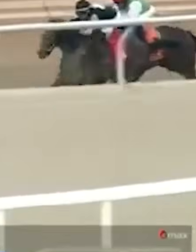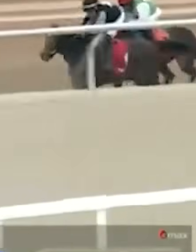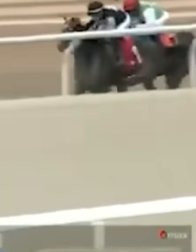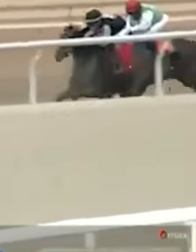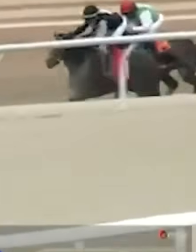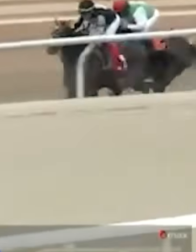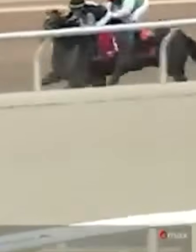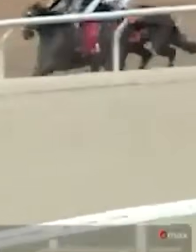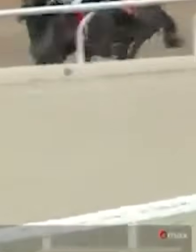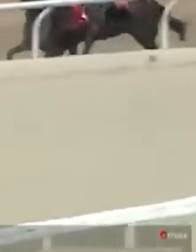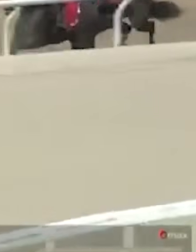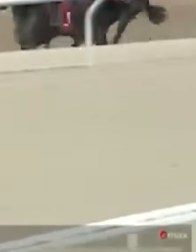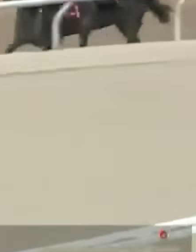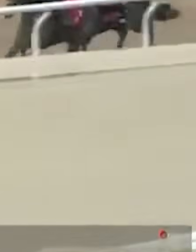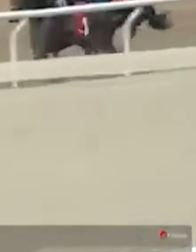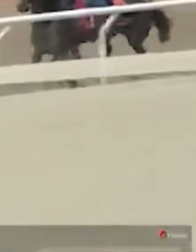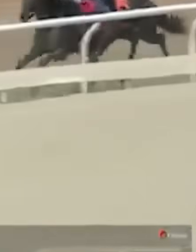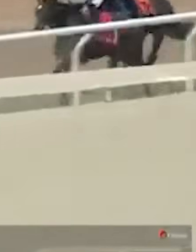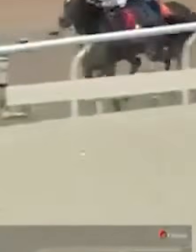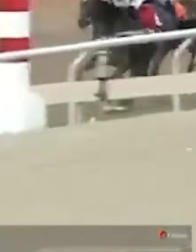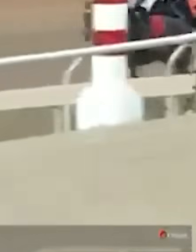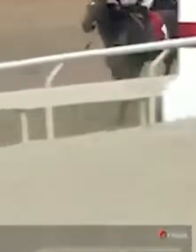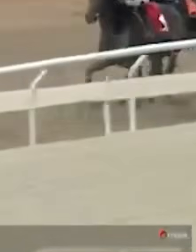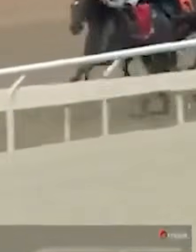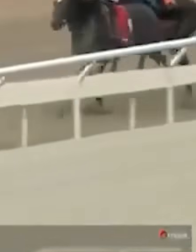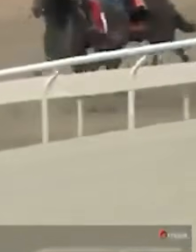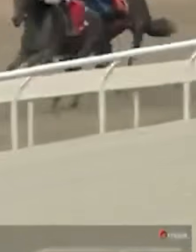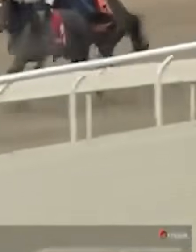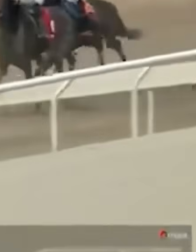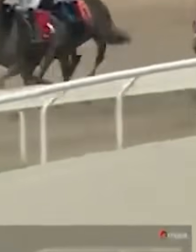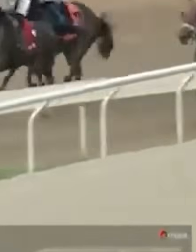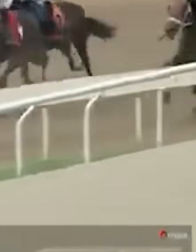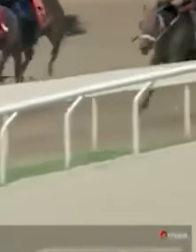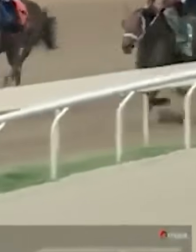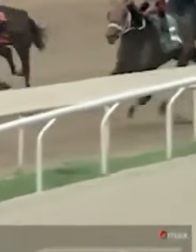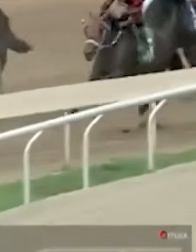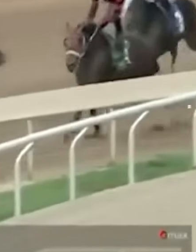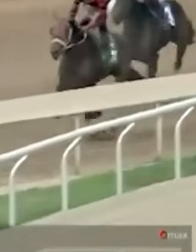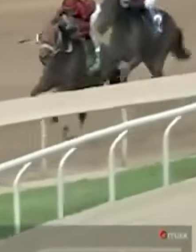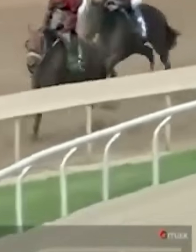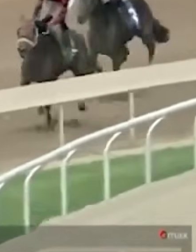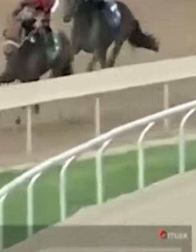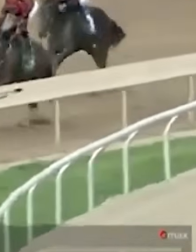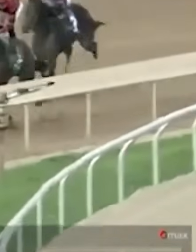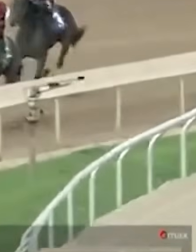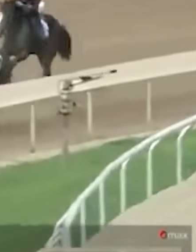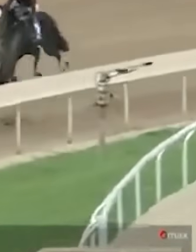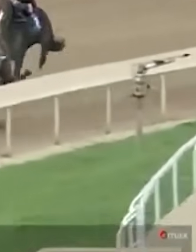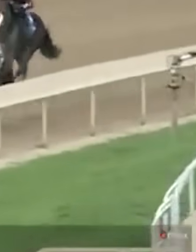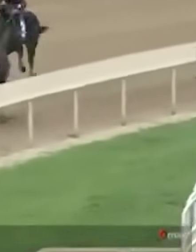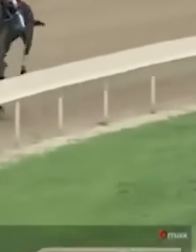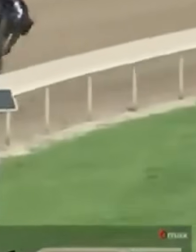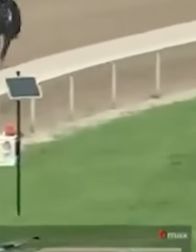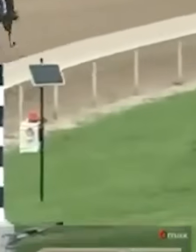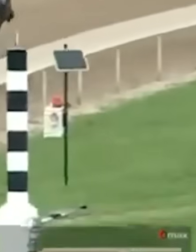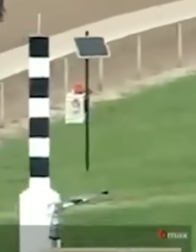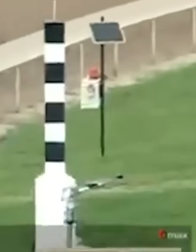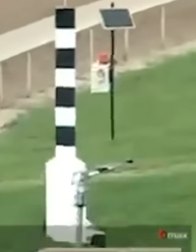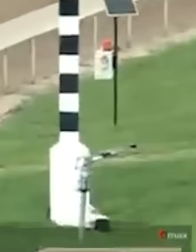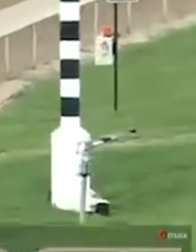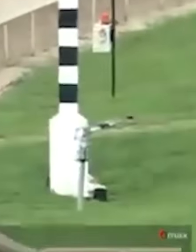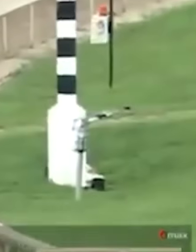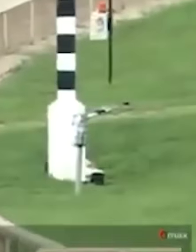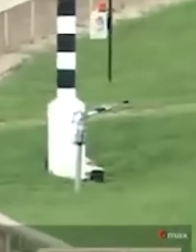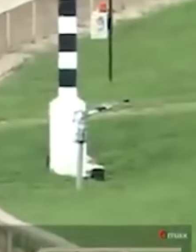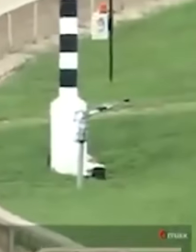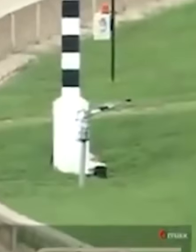take 4th, then to the outside, Parlay Pauline with a 1/4 mile left to go. The leader is Drama. She went 46 seconds for a half mile. From